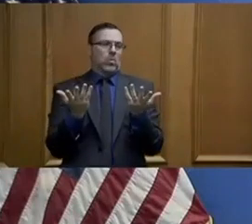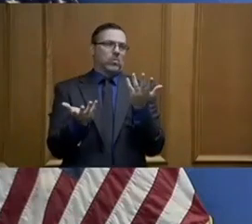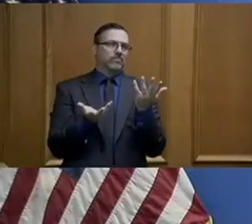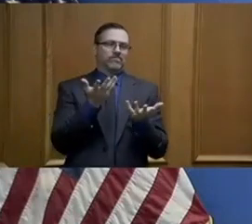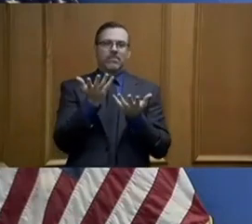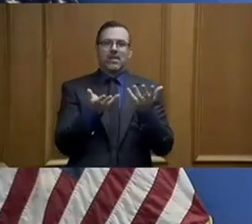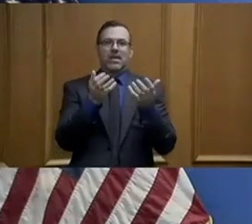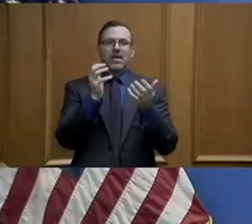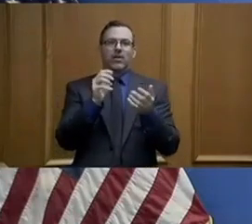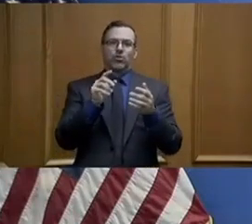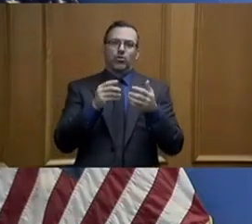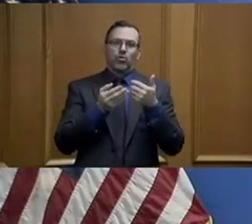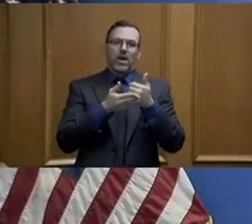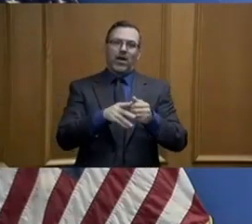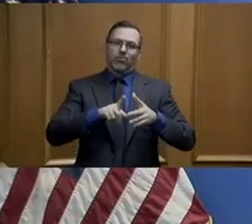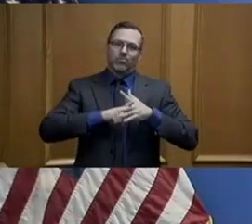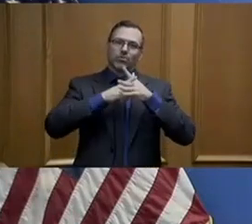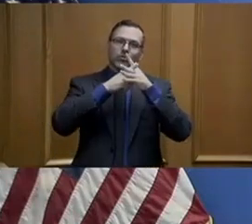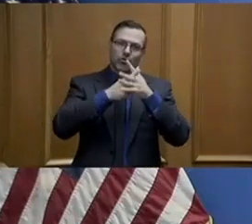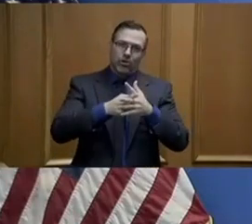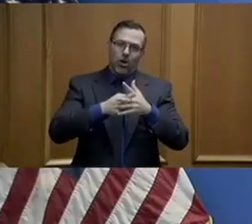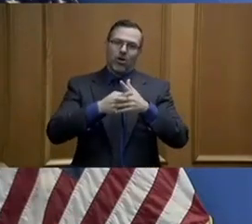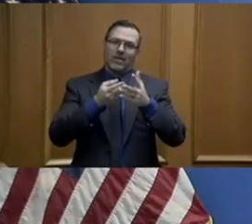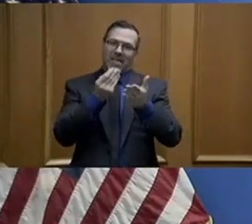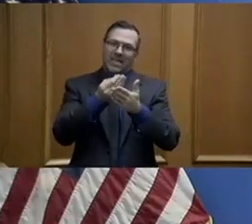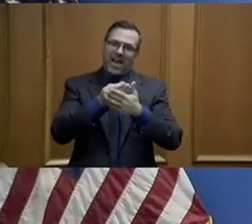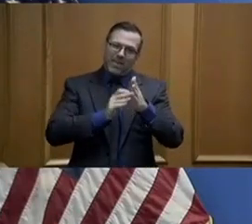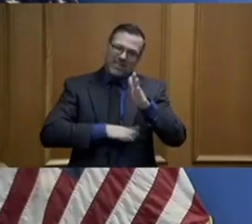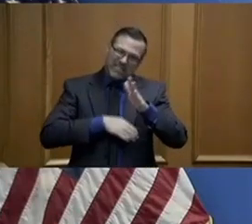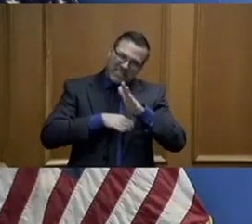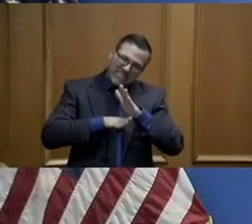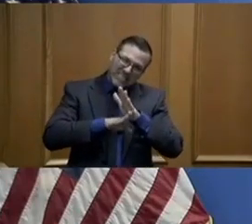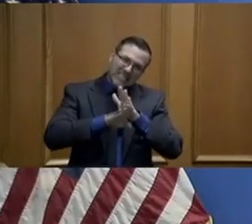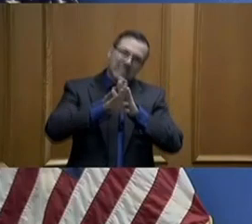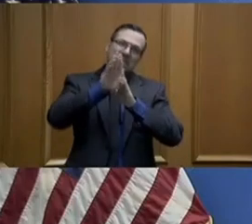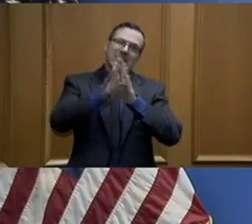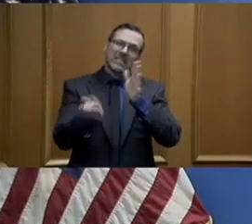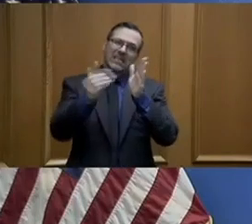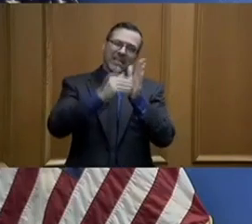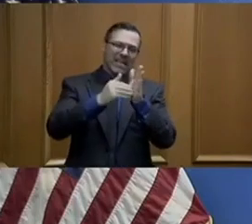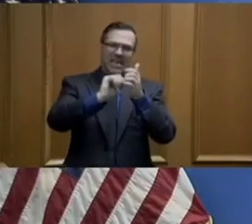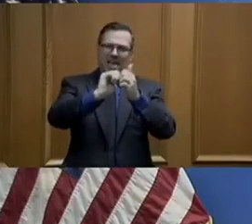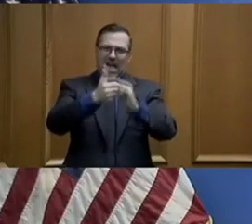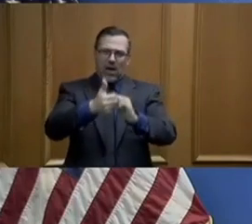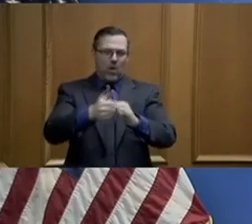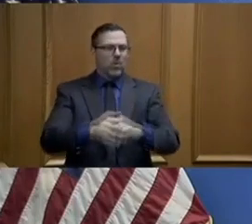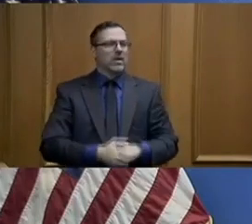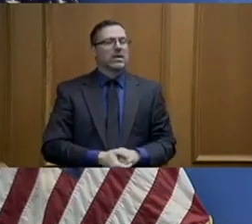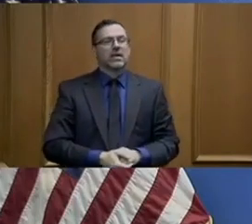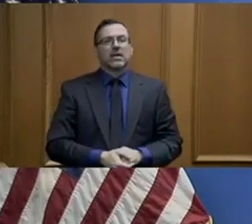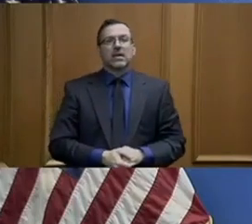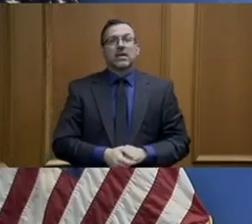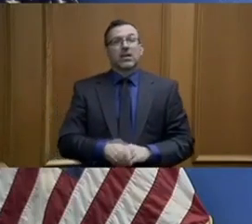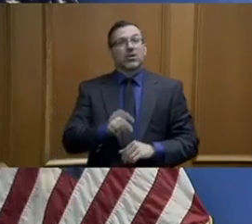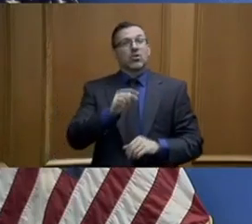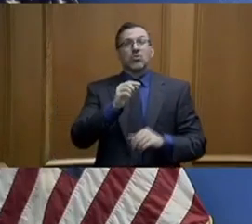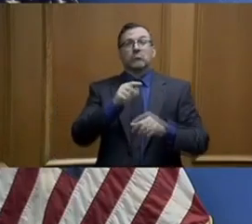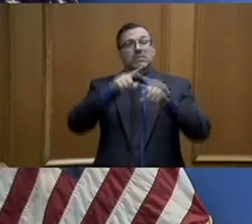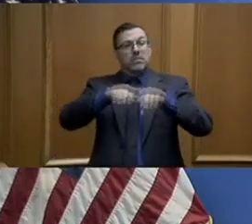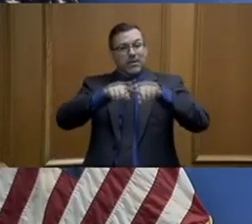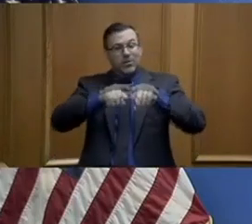reboot of the economy should look like. There'll be specific steps around that for particular industries, potentially considerations of